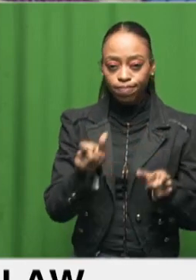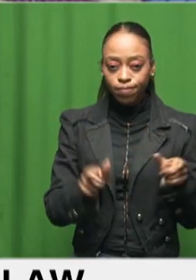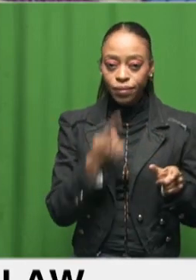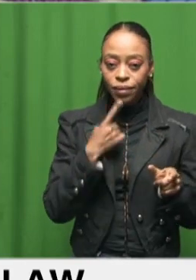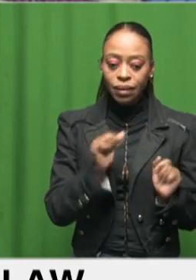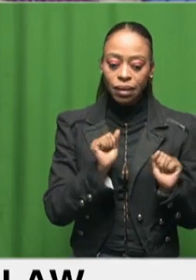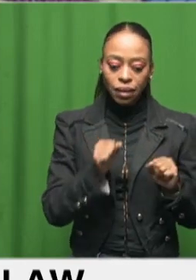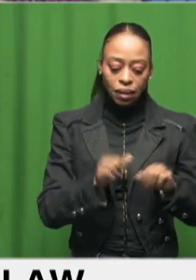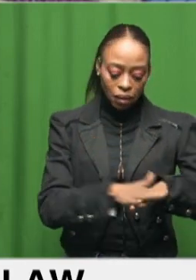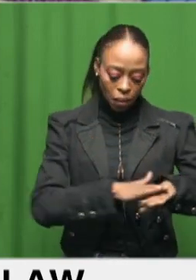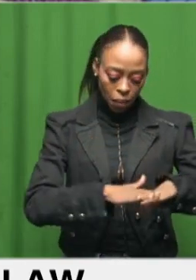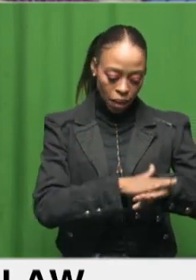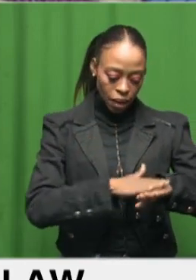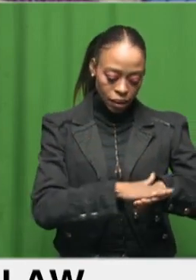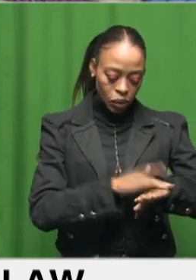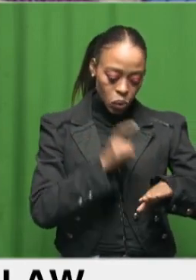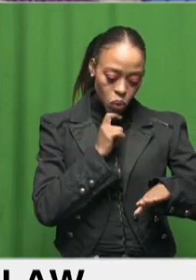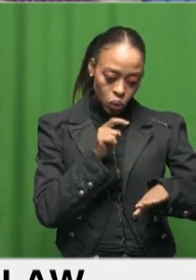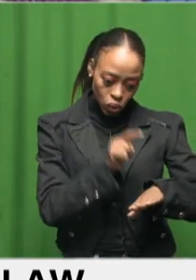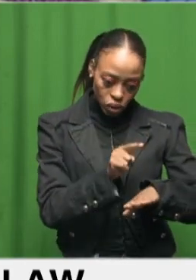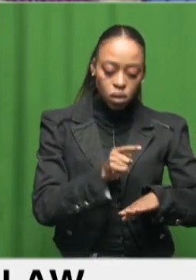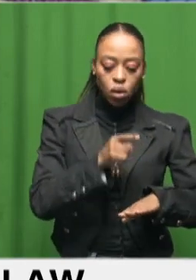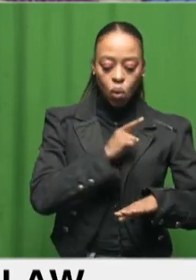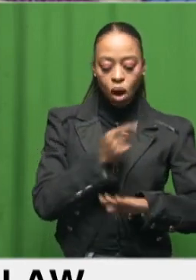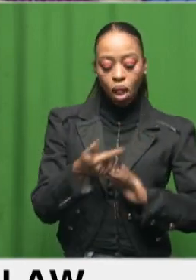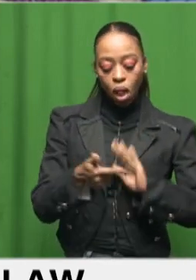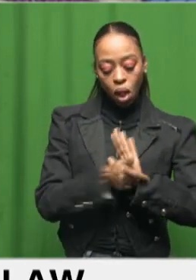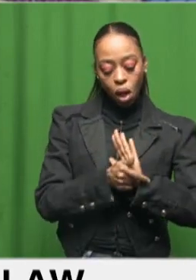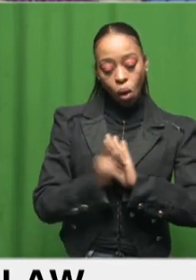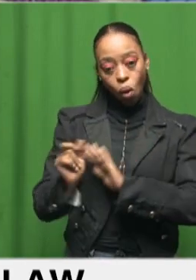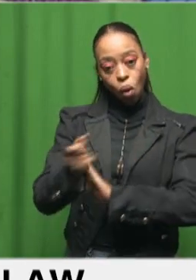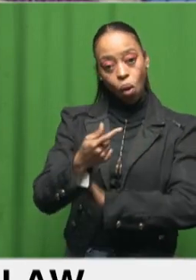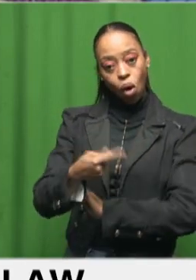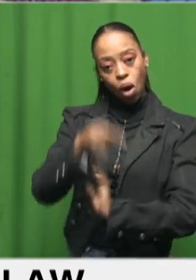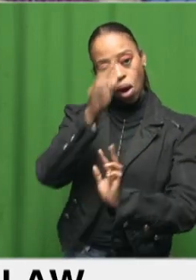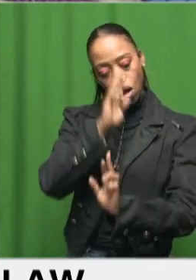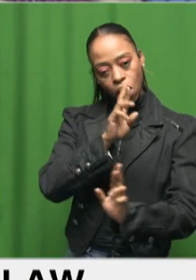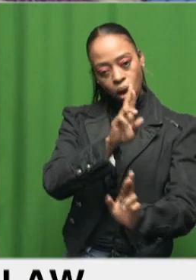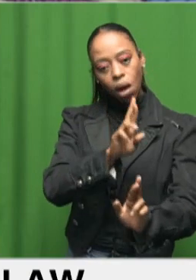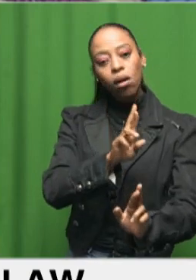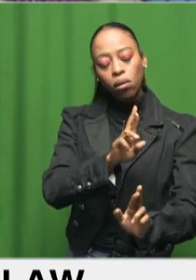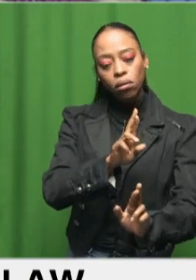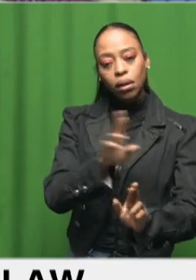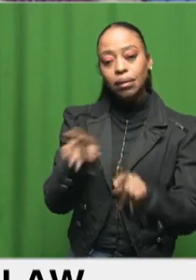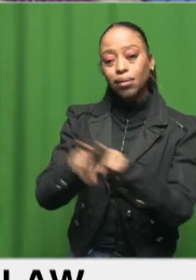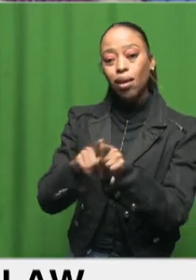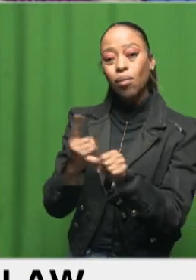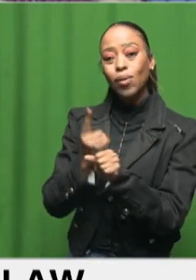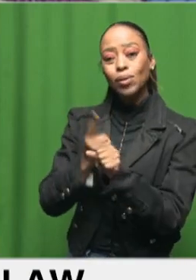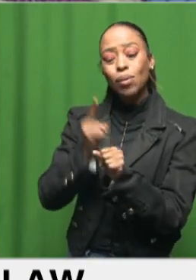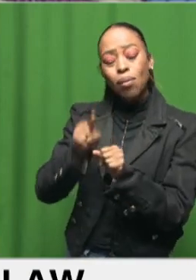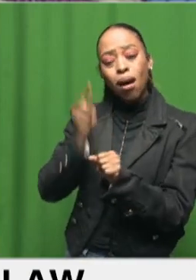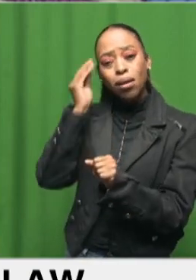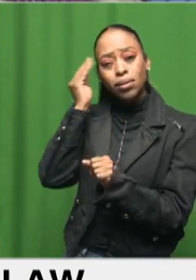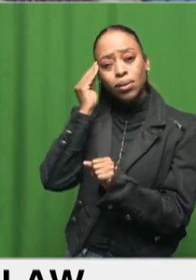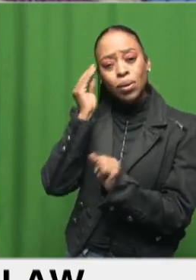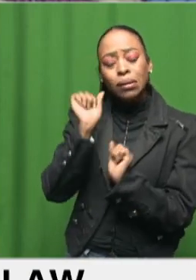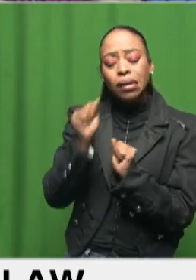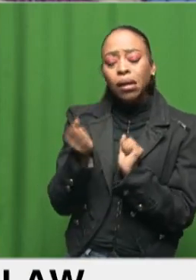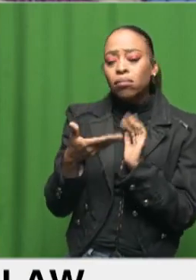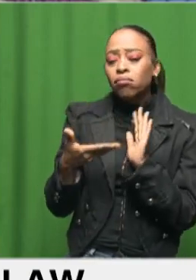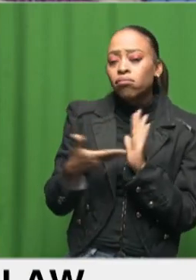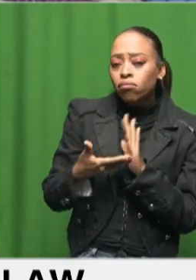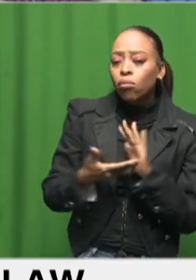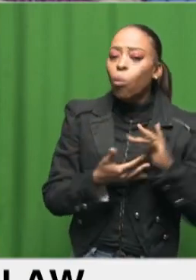grand norm, this is our foundational law that we must all respect. But at the same time, realize that it contains